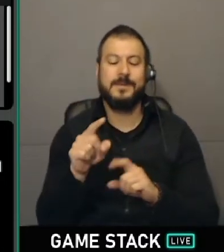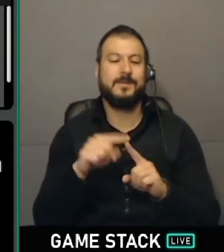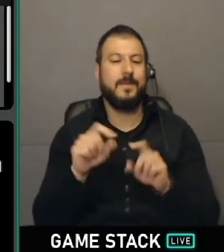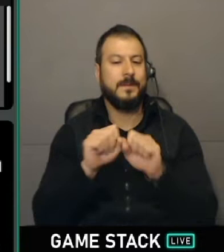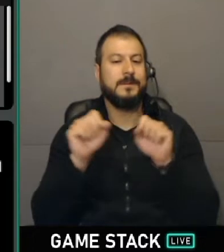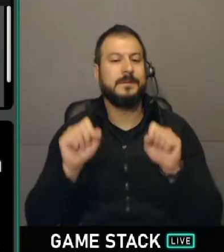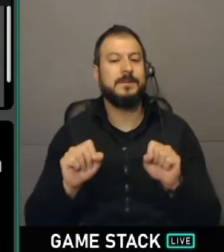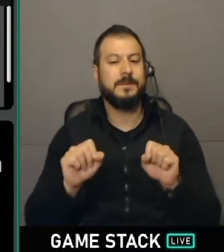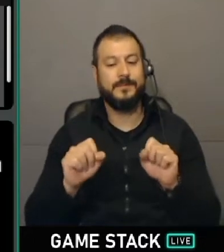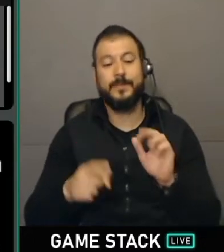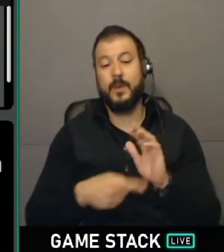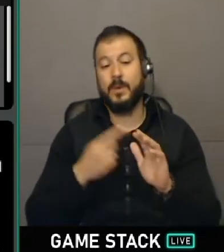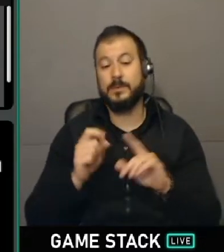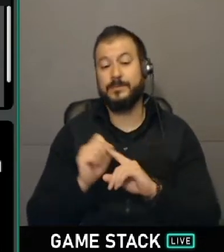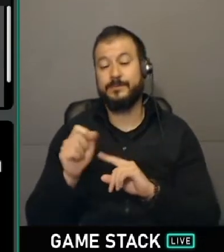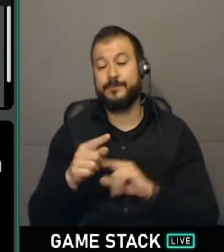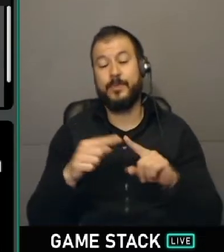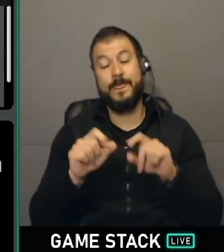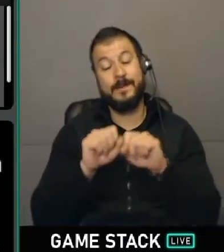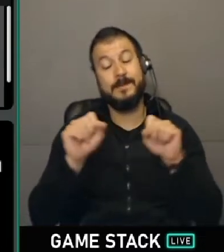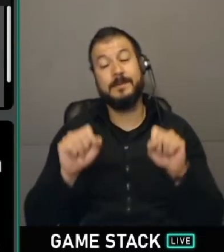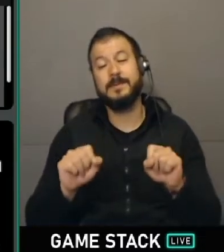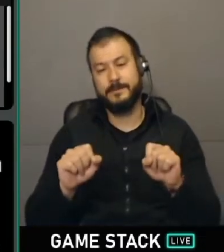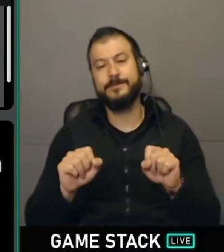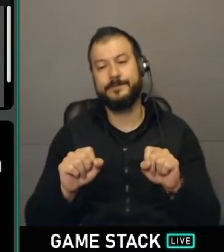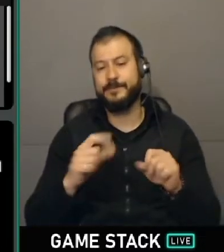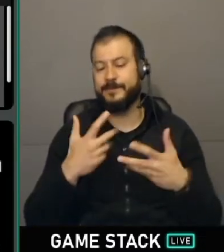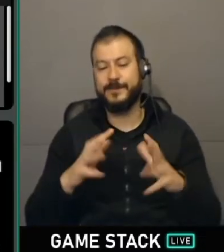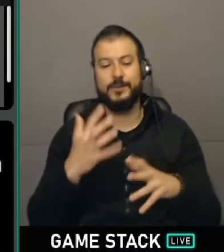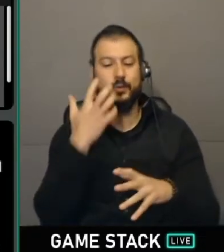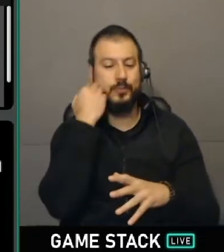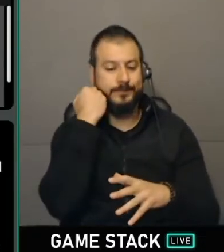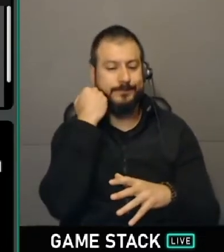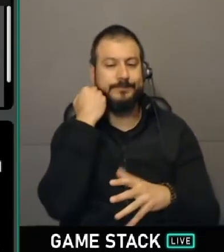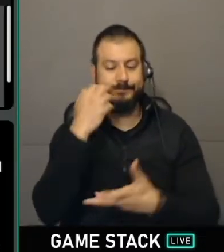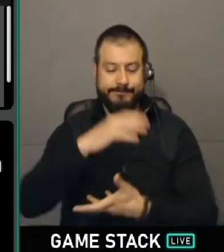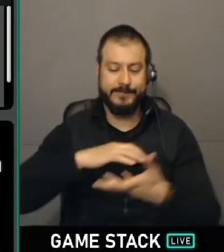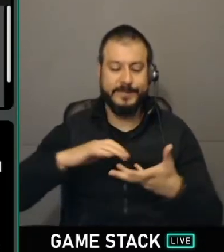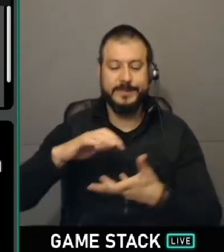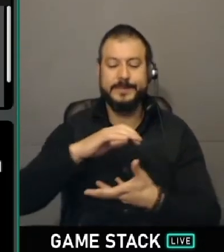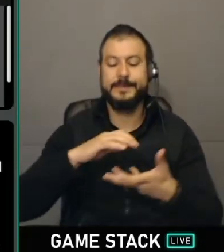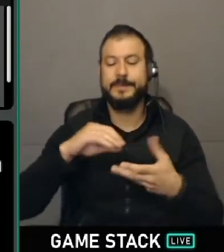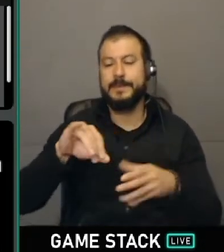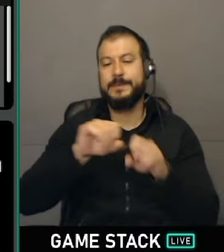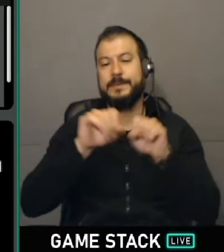it's gone to the system, it's been consumed and mixed at the system level.